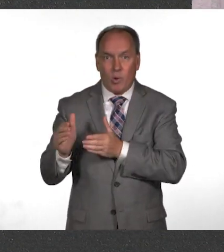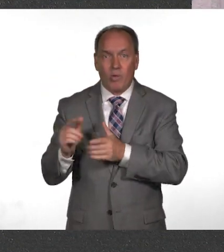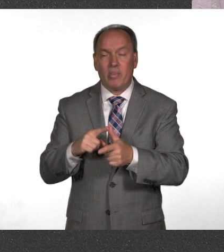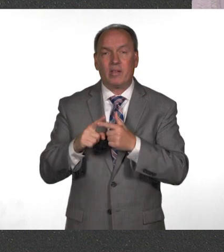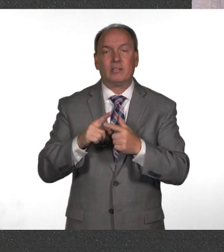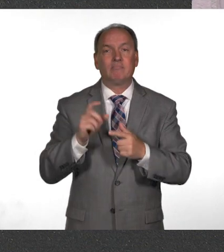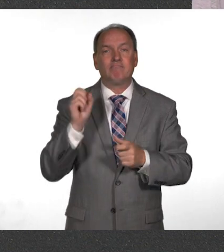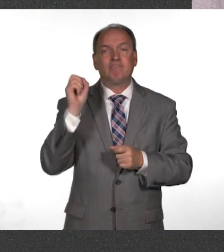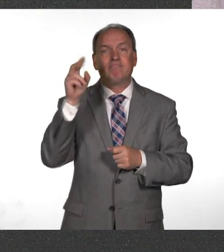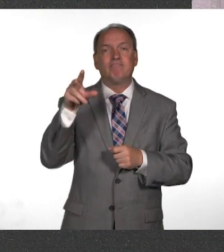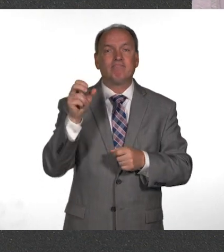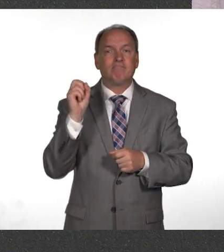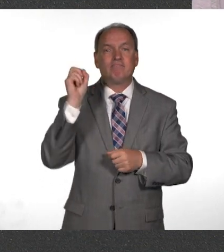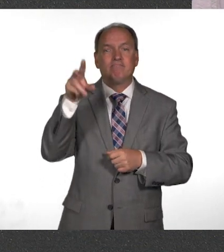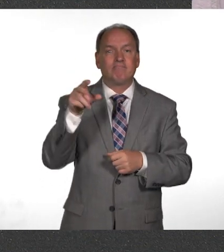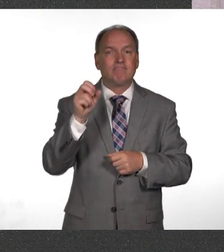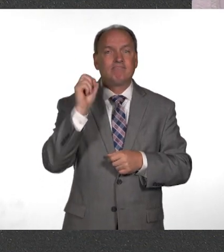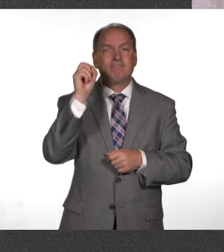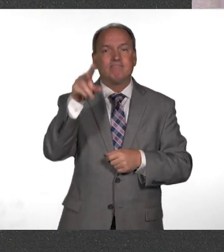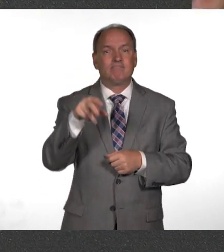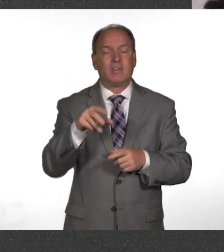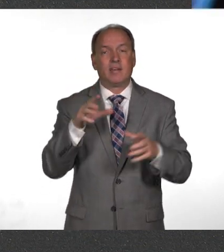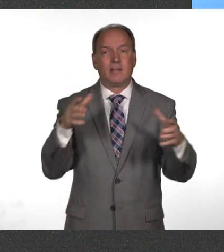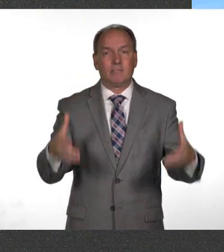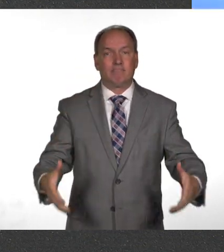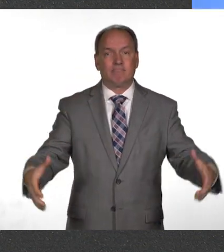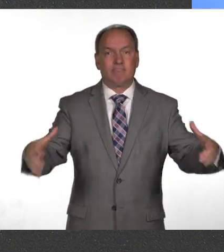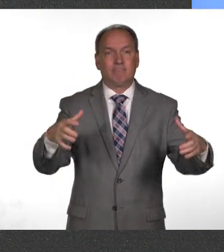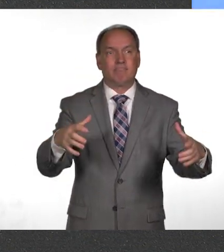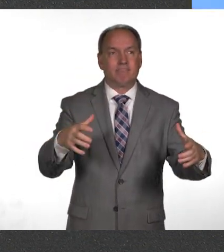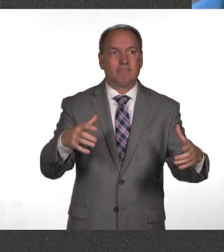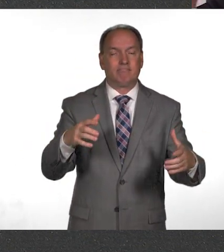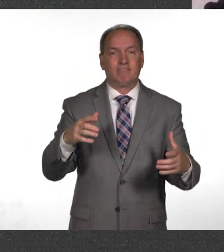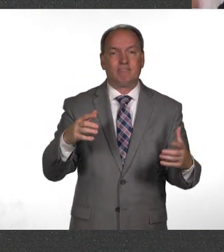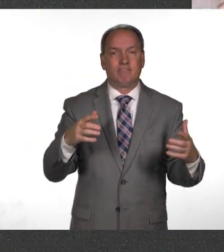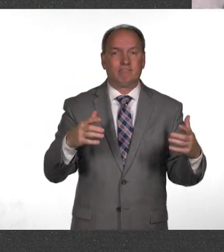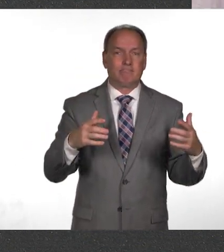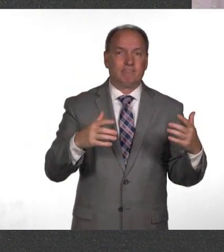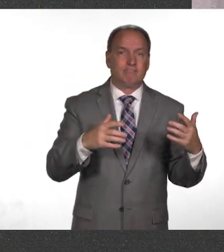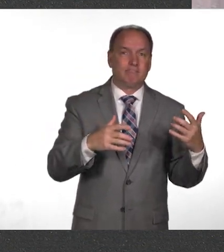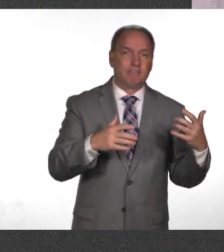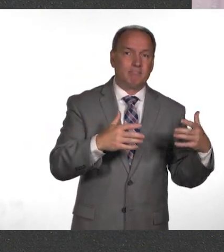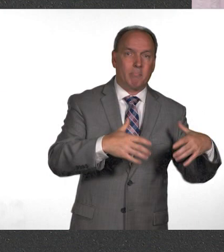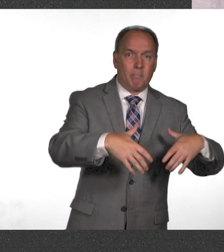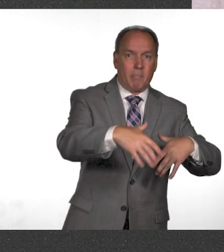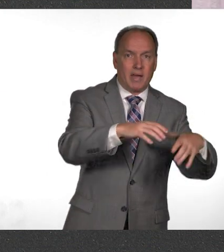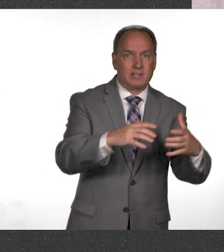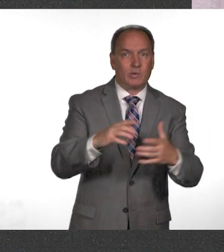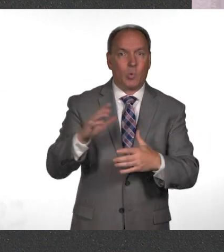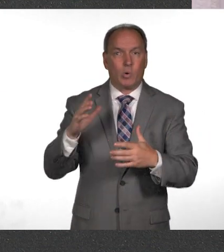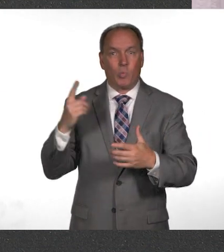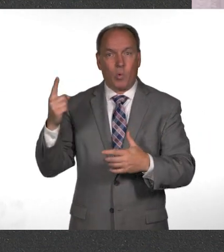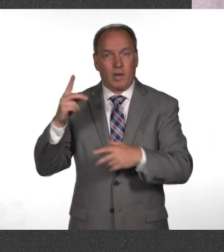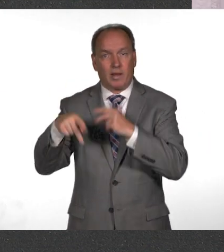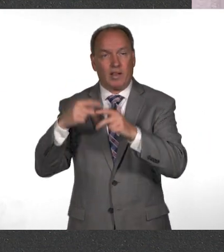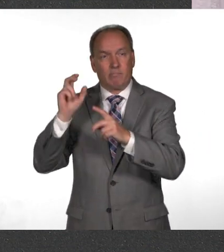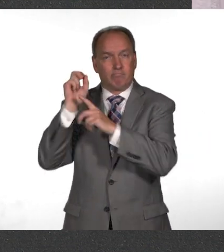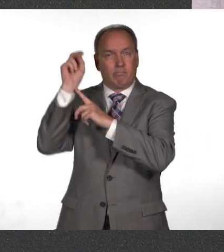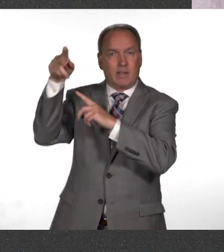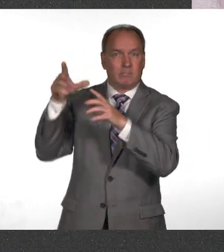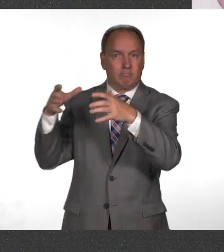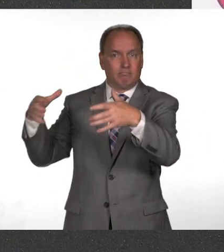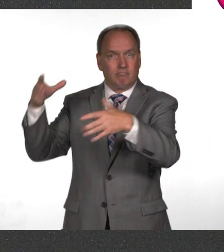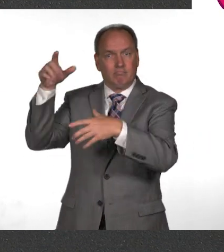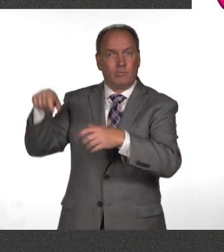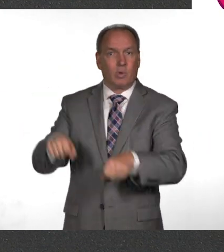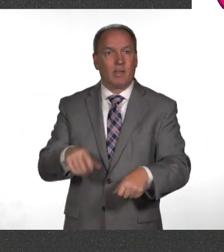you could shoot them into a little bin or a little basket, or if you have one of these kind of basketball hoops, you could do